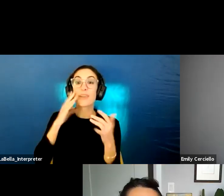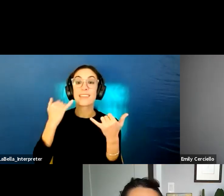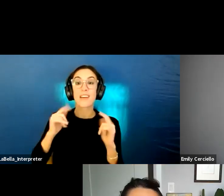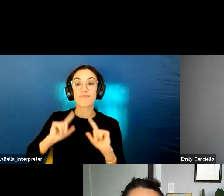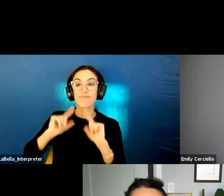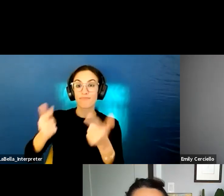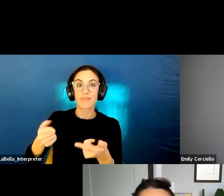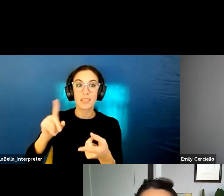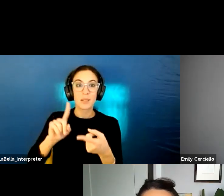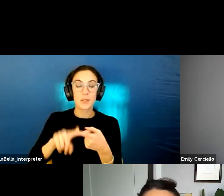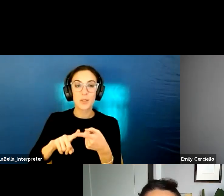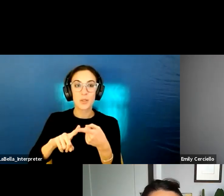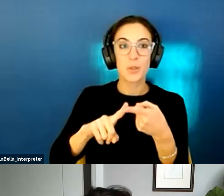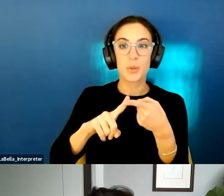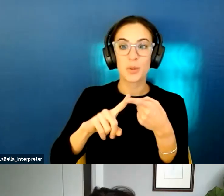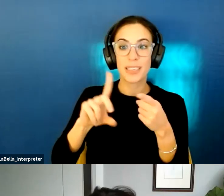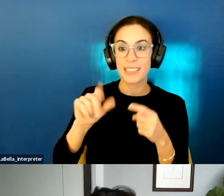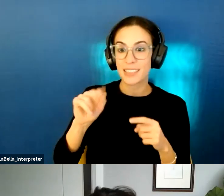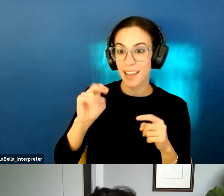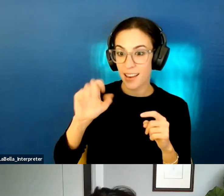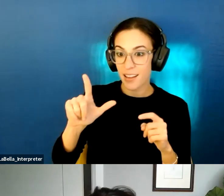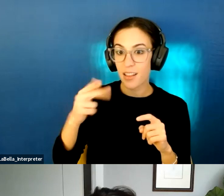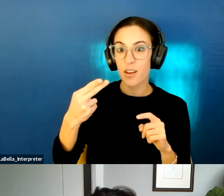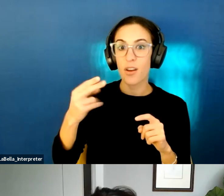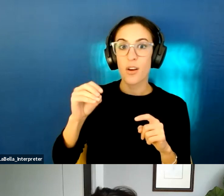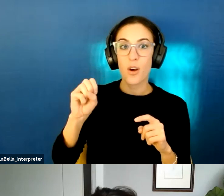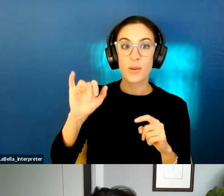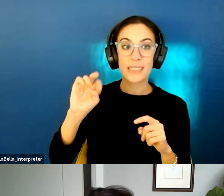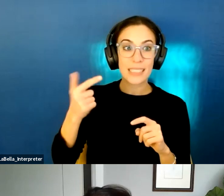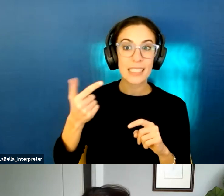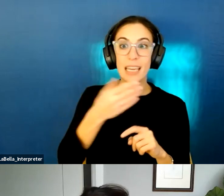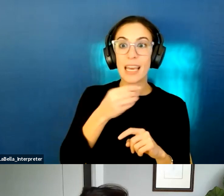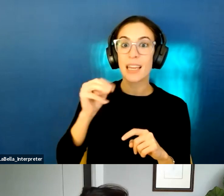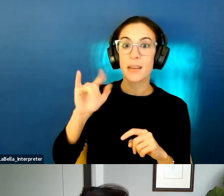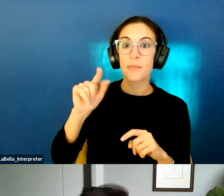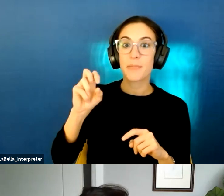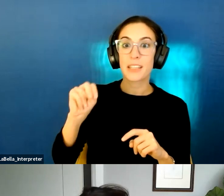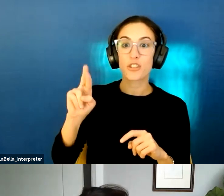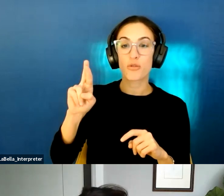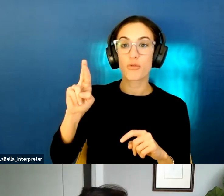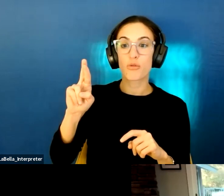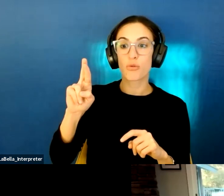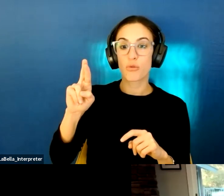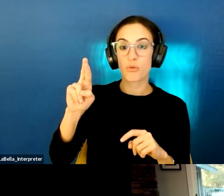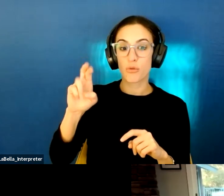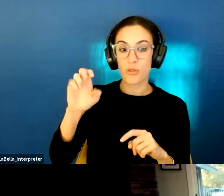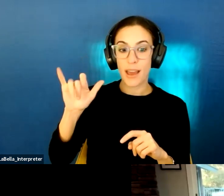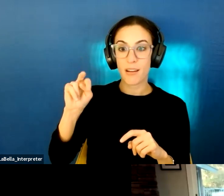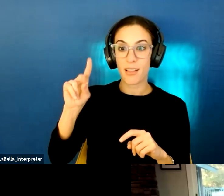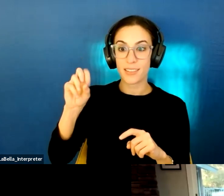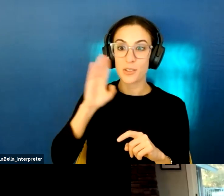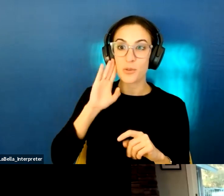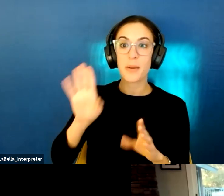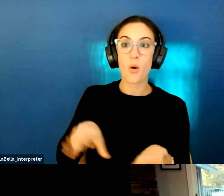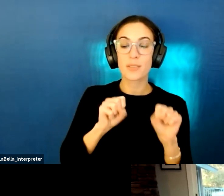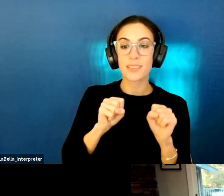over to Daniel Hosing and Milton Reynolds, who will be hosting a